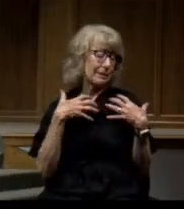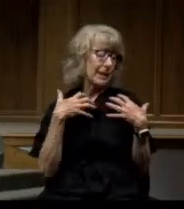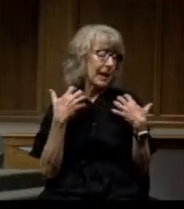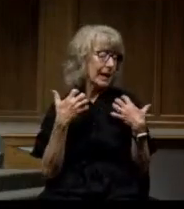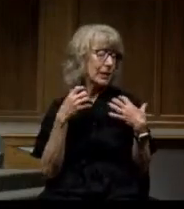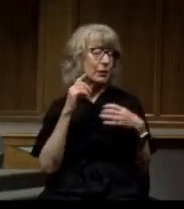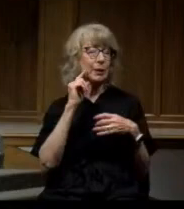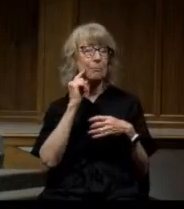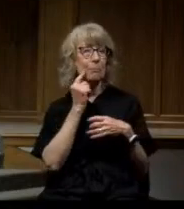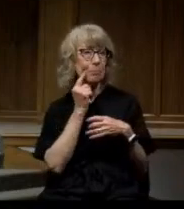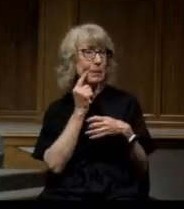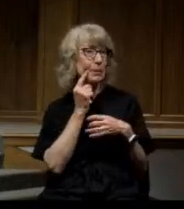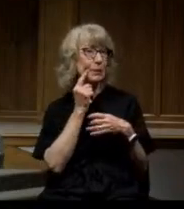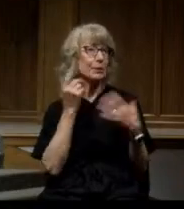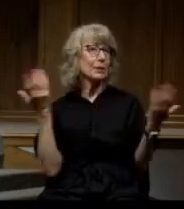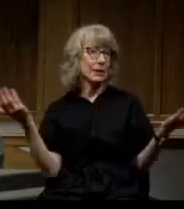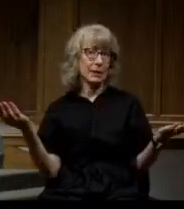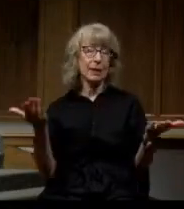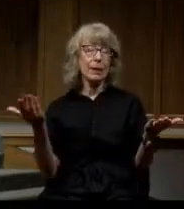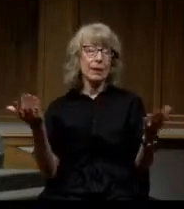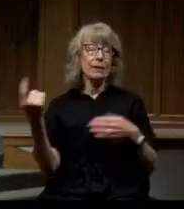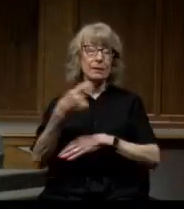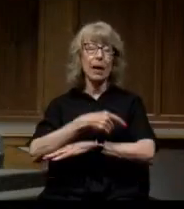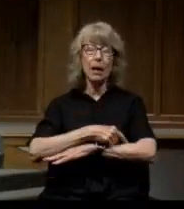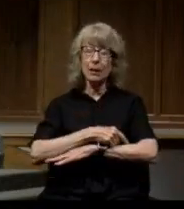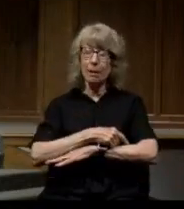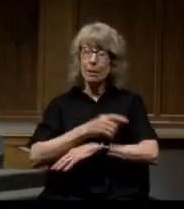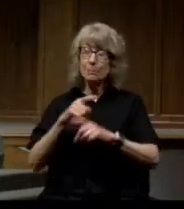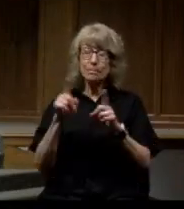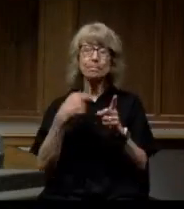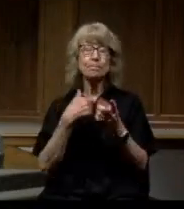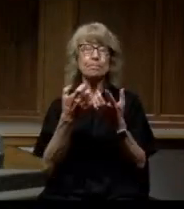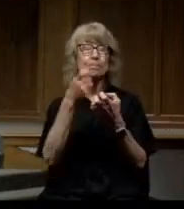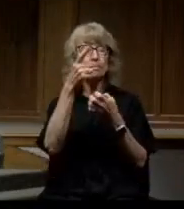today you can help us to take a deep breath